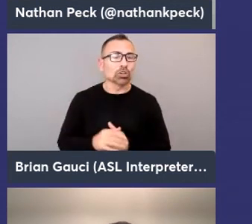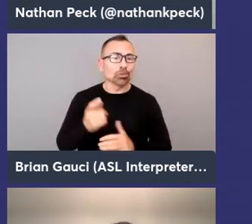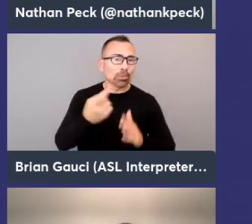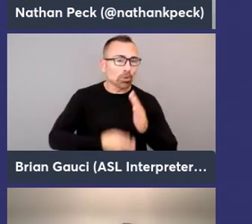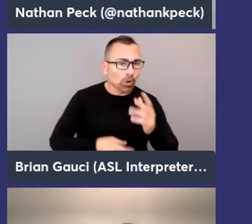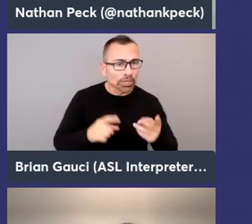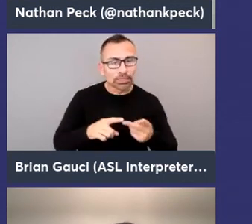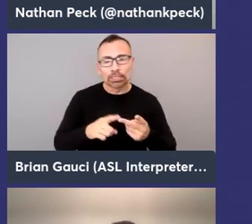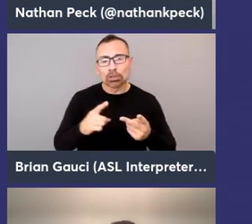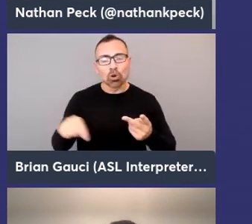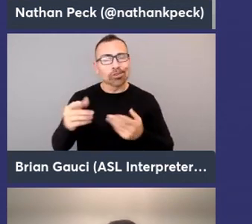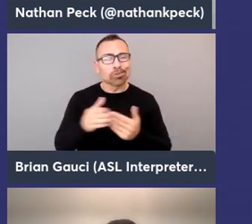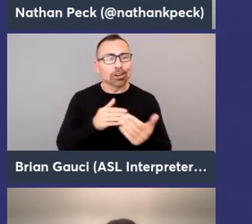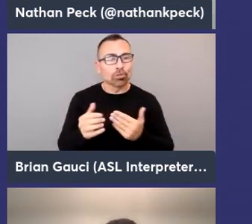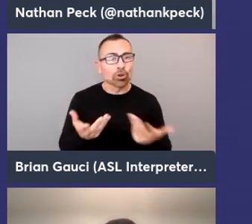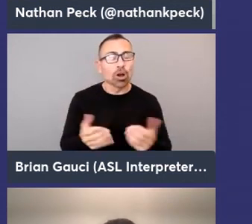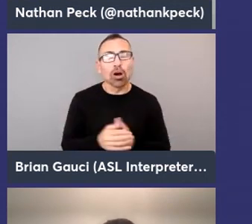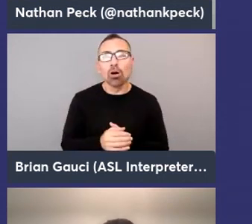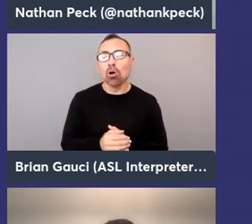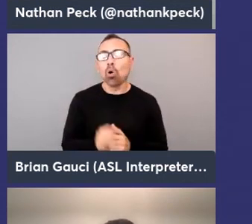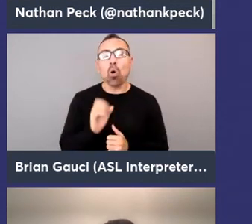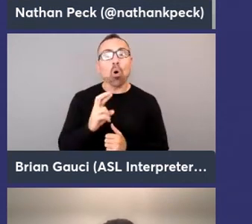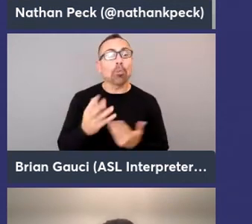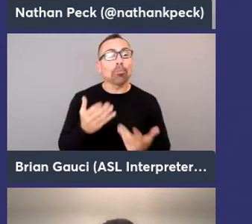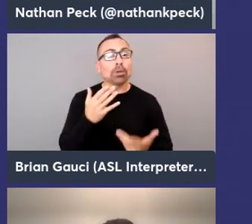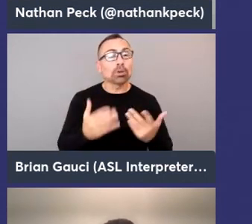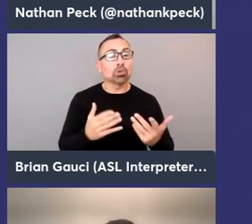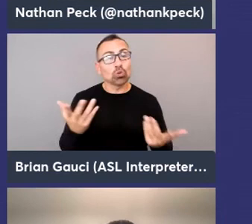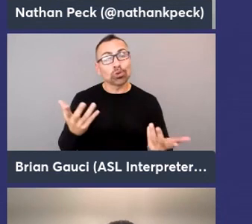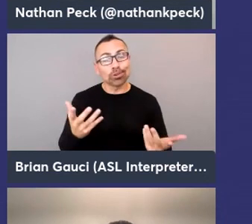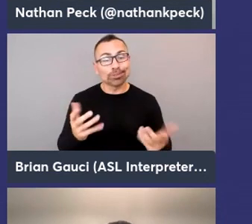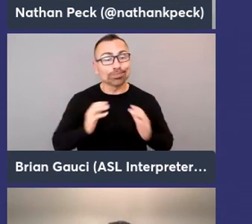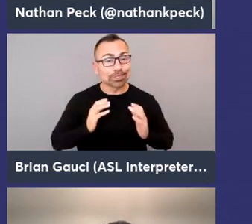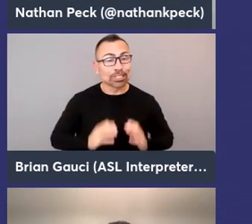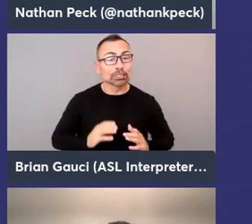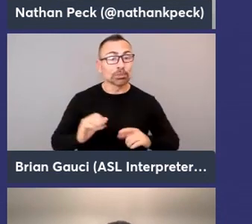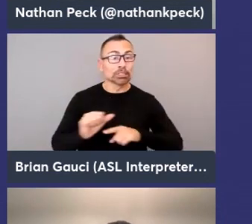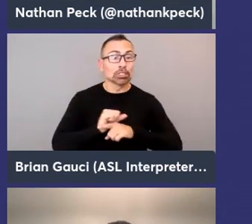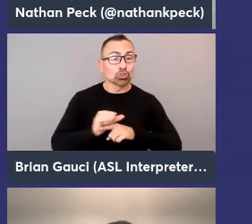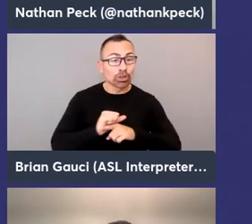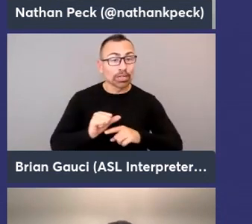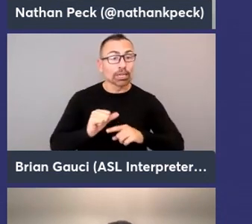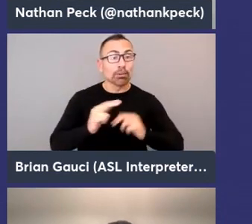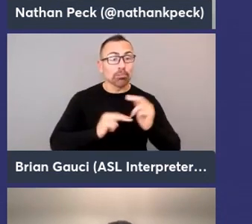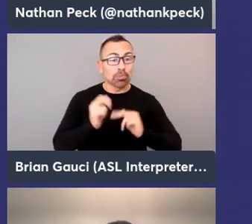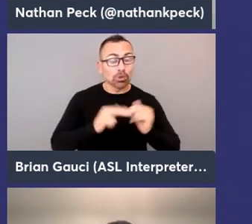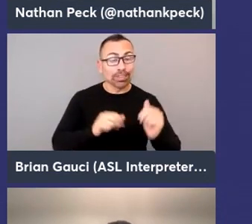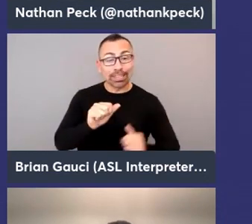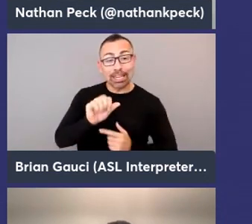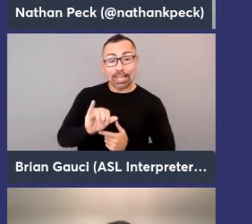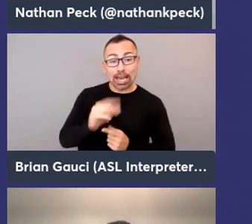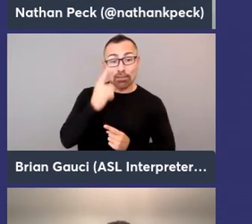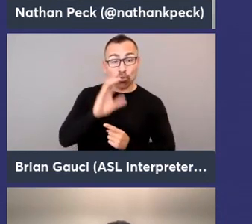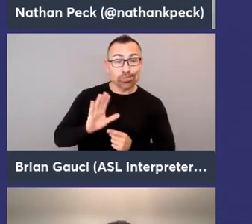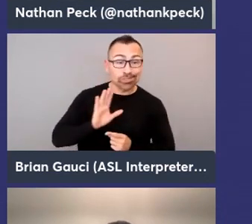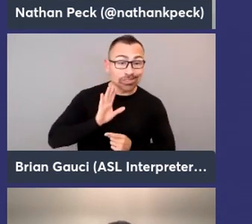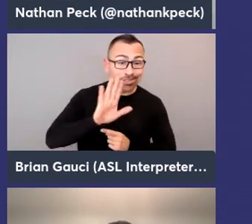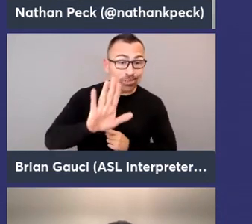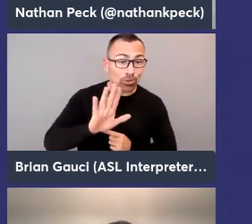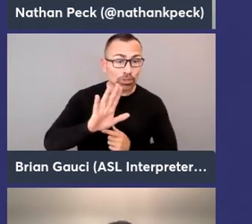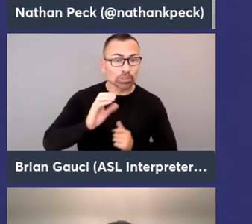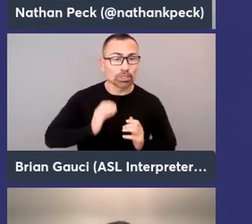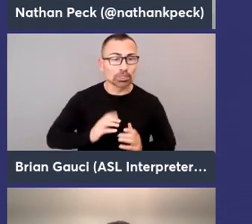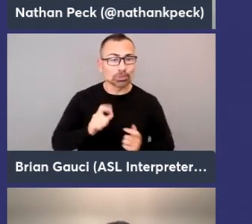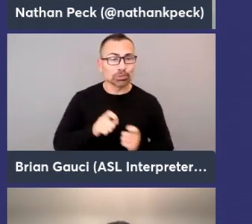or you're a SaaS and ISV customer who's kind of training or building AI for your own customer, right? Like let's say you